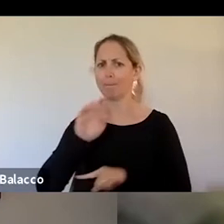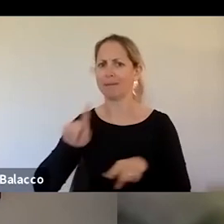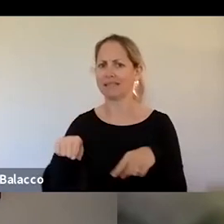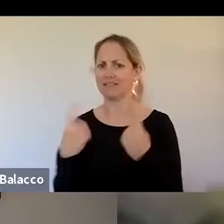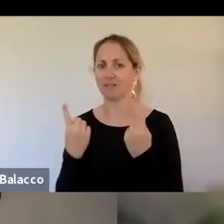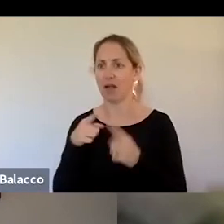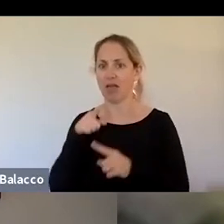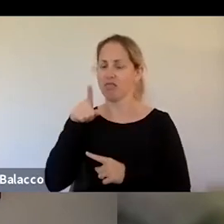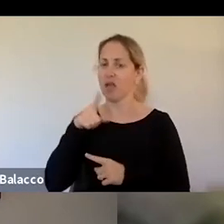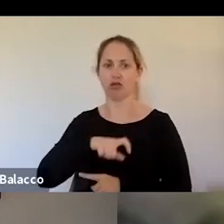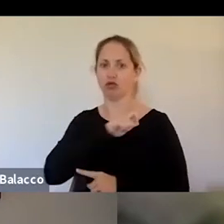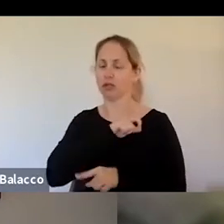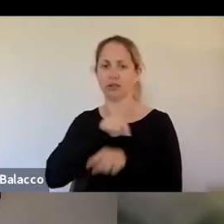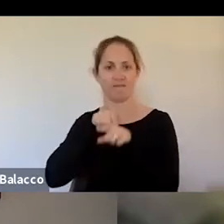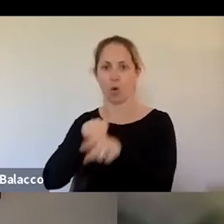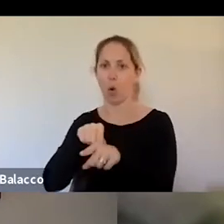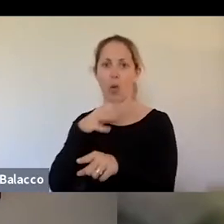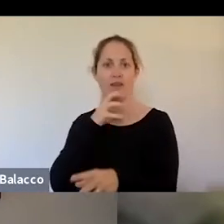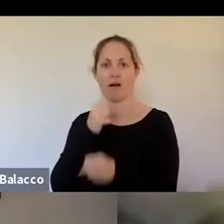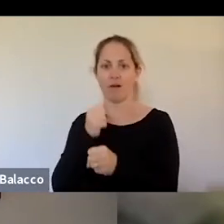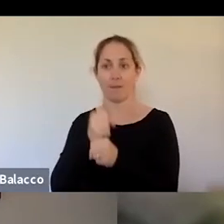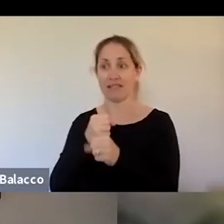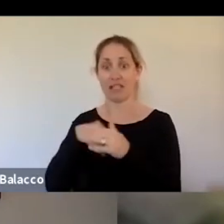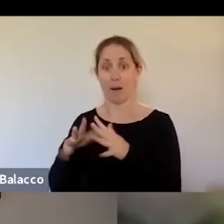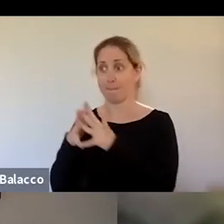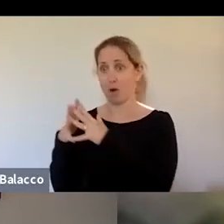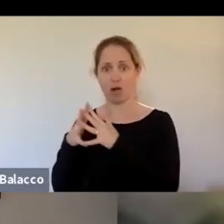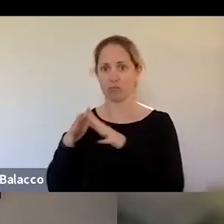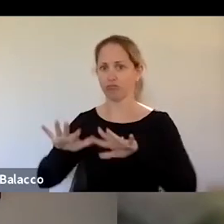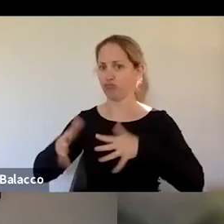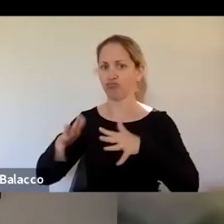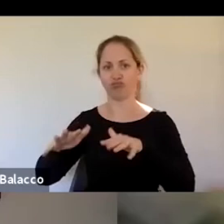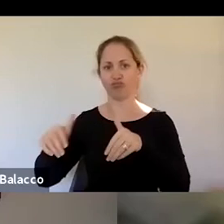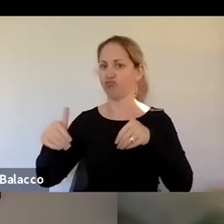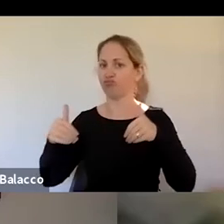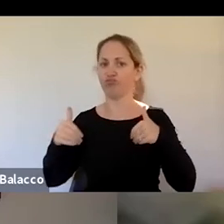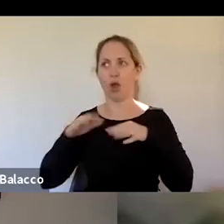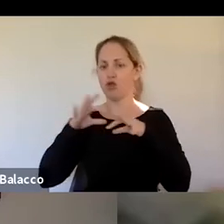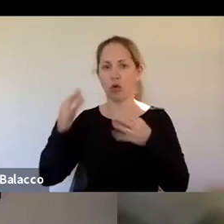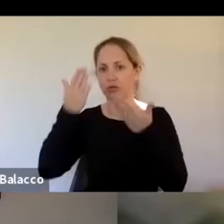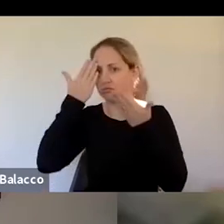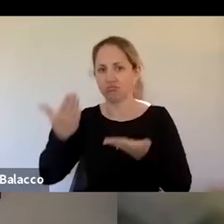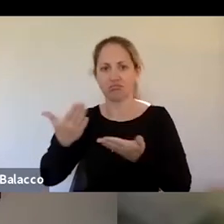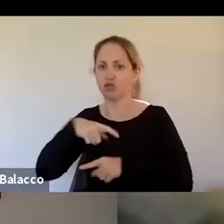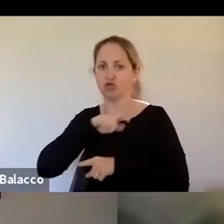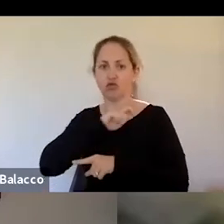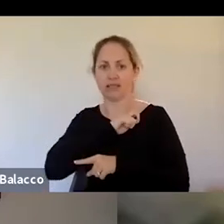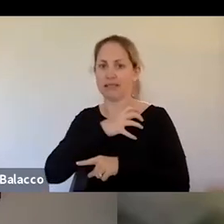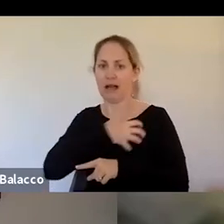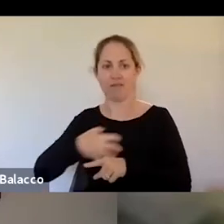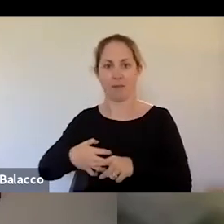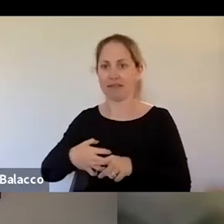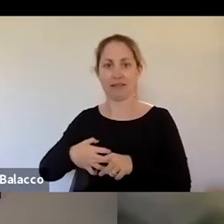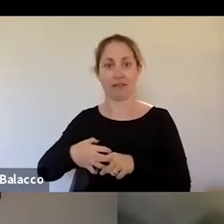trust their government. We didn't really have that here, at least for most arts people, remember. We were still led